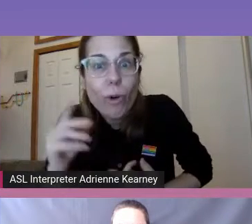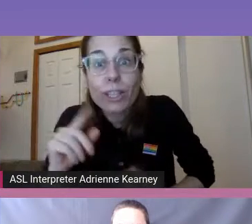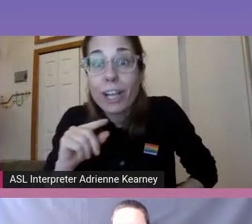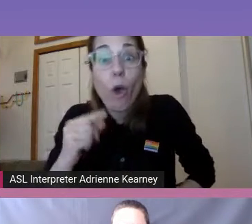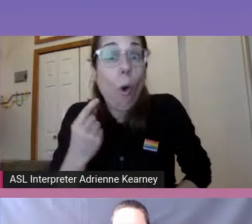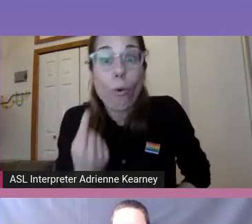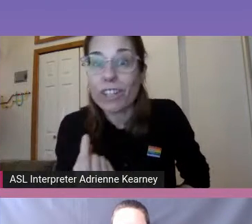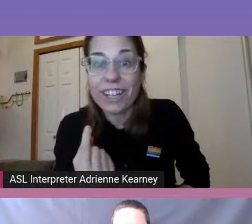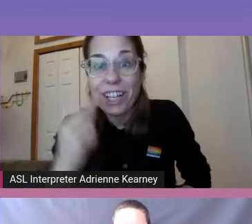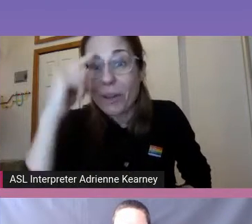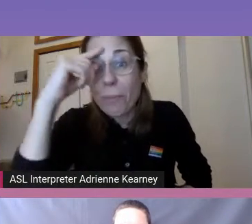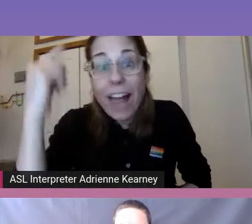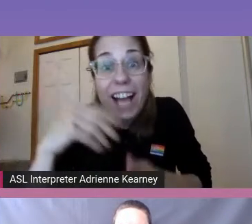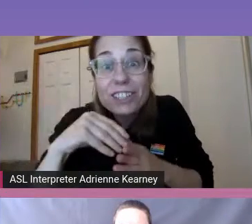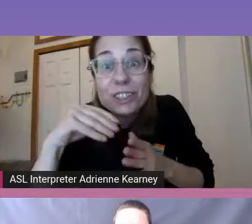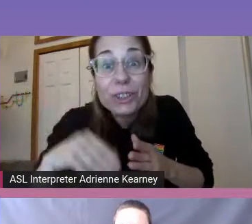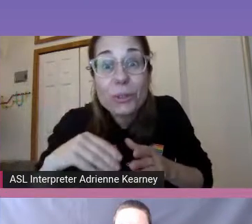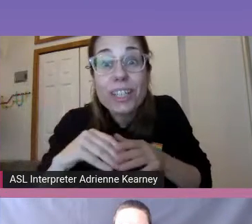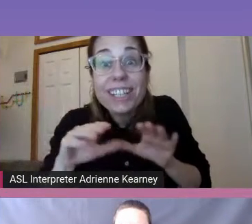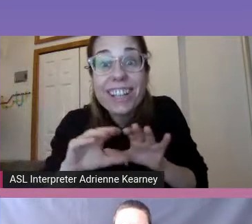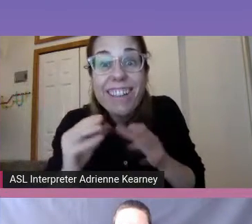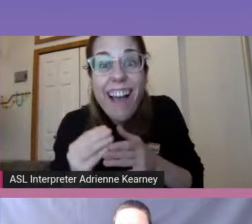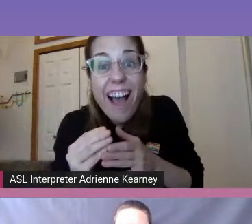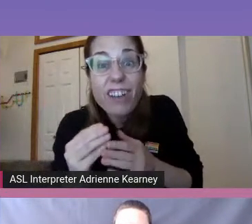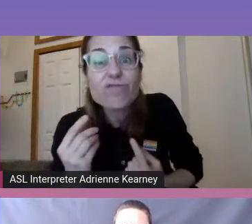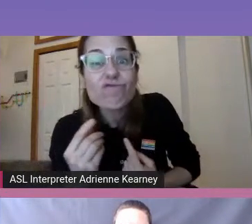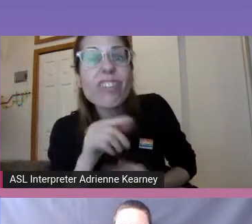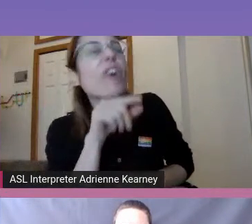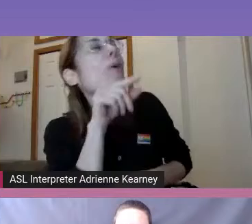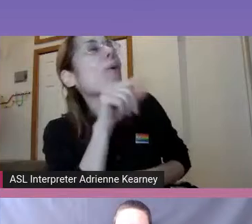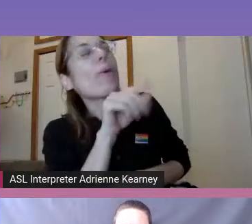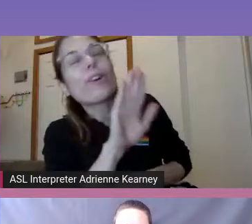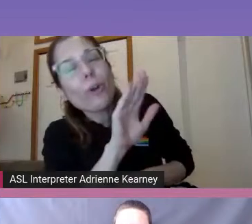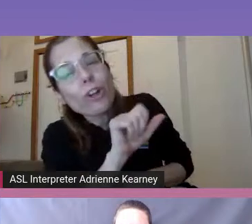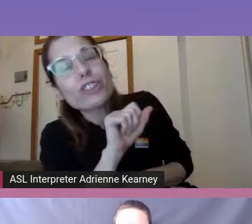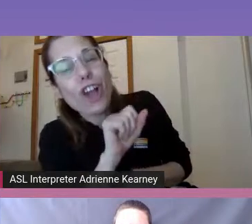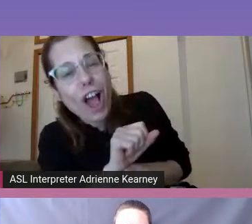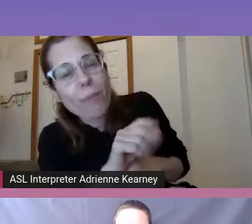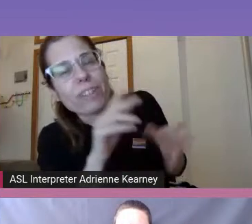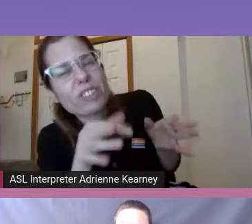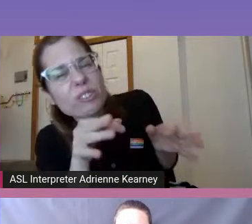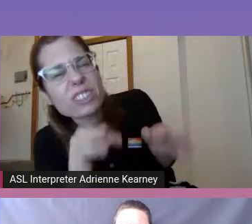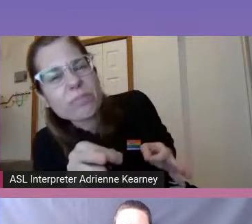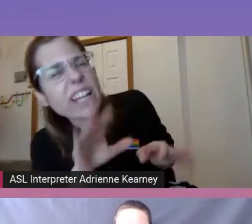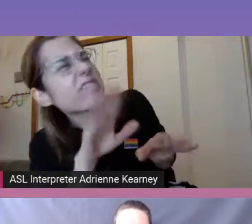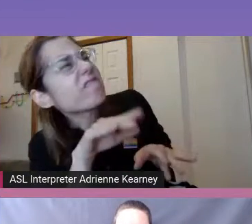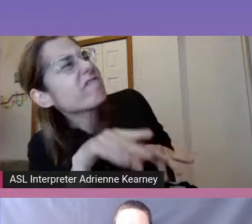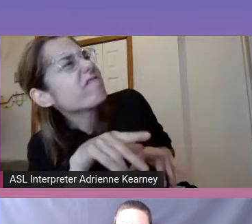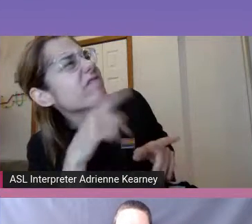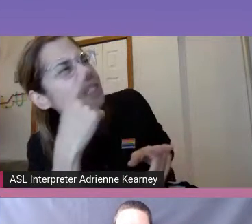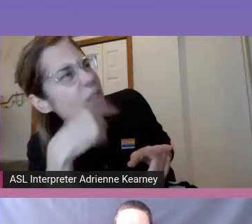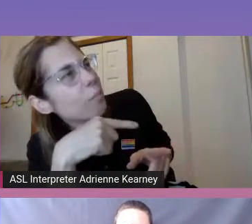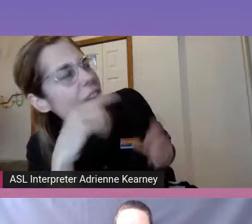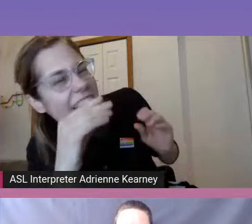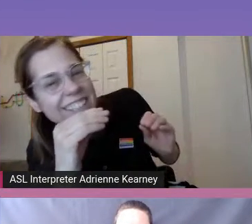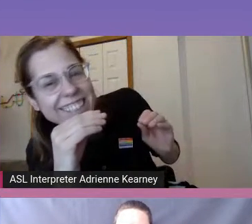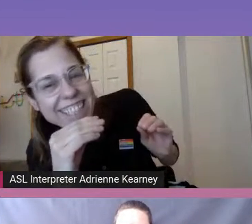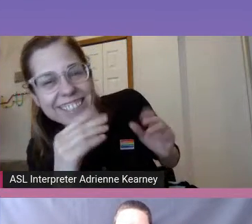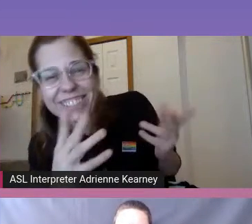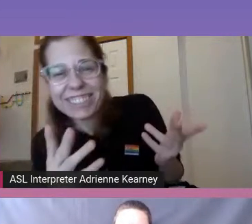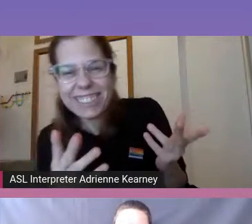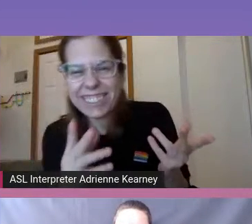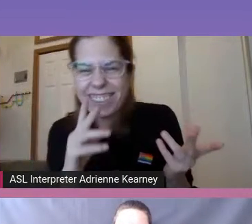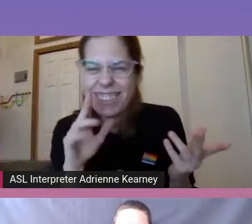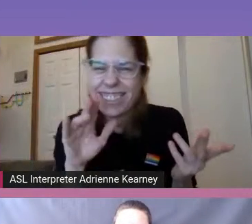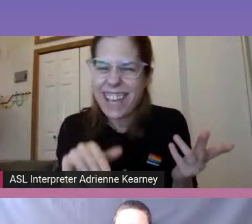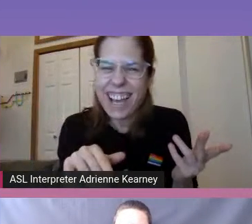the token student to be like, well, you're the one that you're going to talk to us about it. Can you teach us? And it's like, and that's what it shows